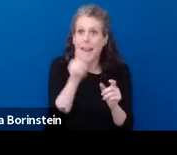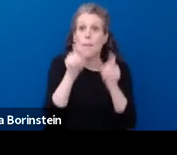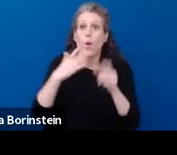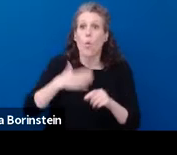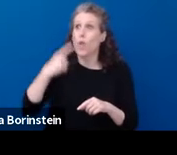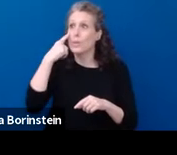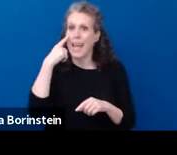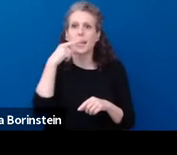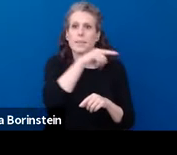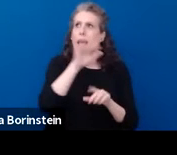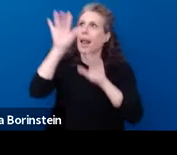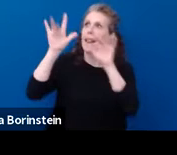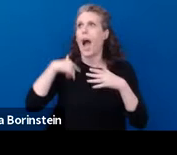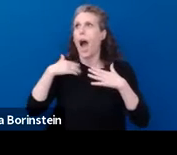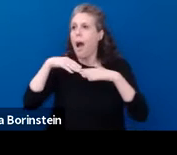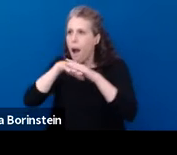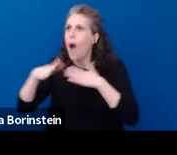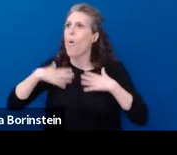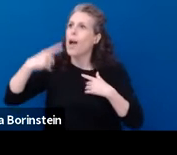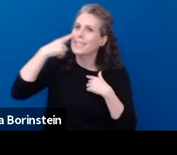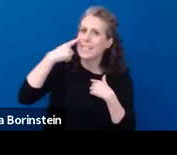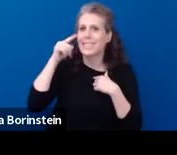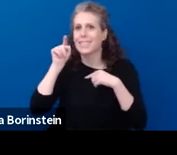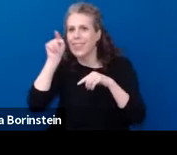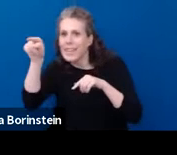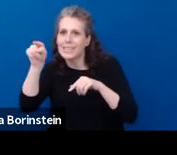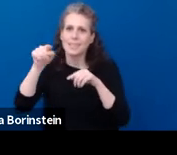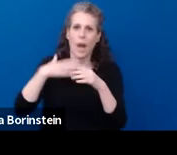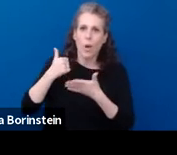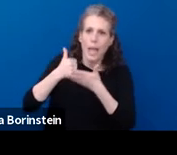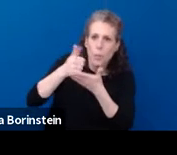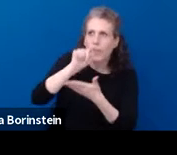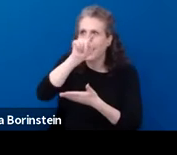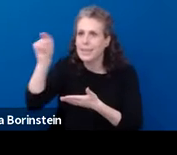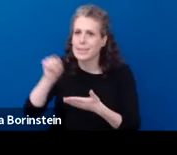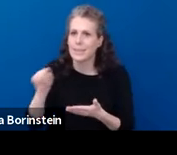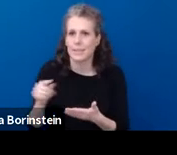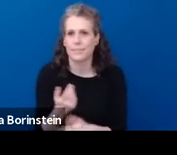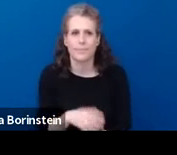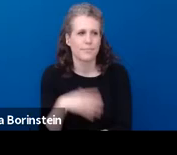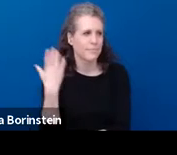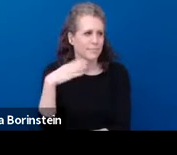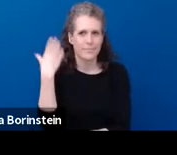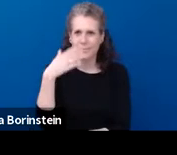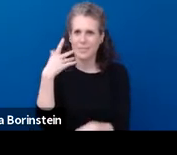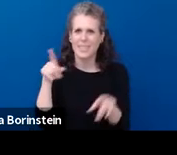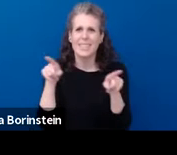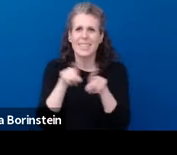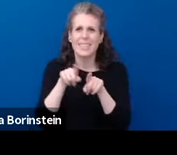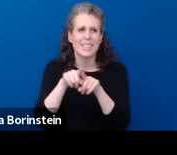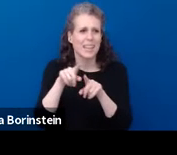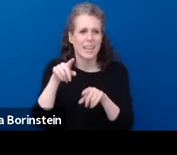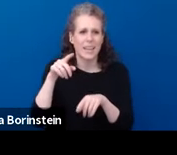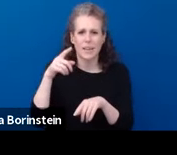Yeah. Like almost like a working you know, what do you call it,